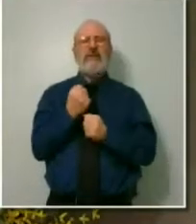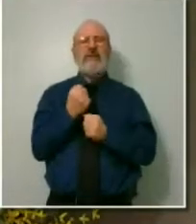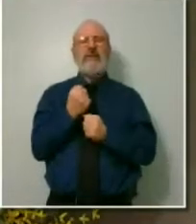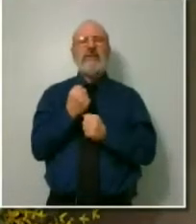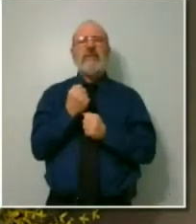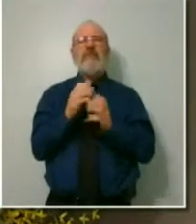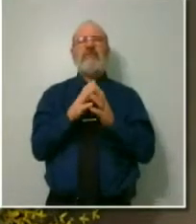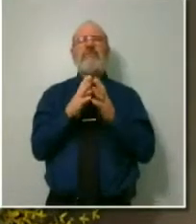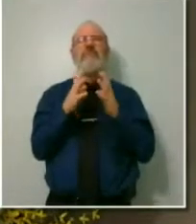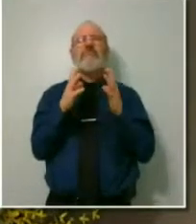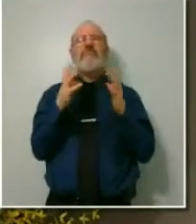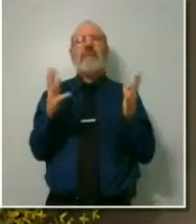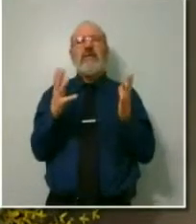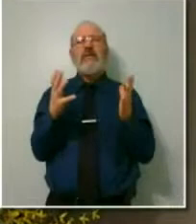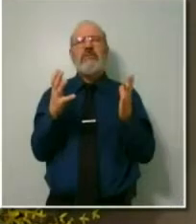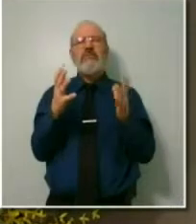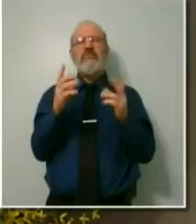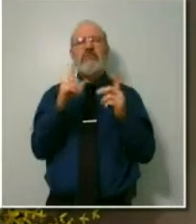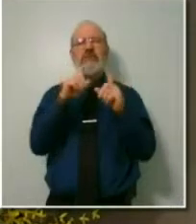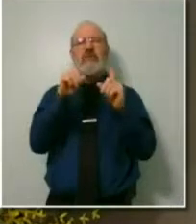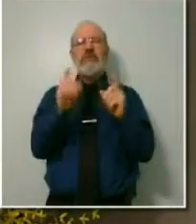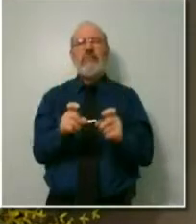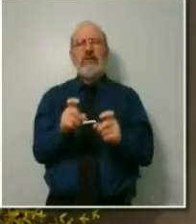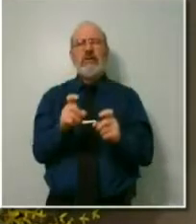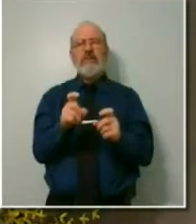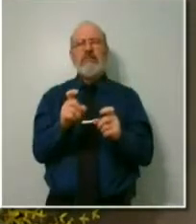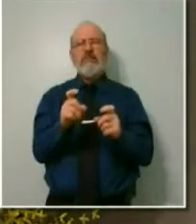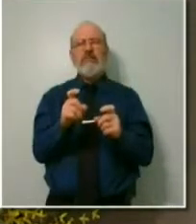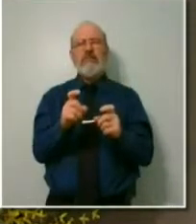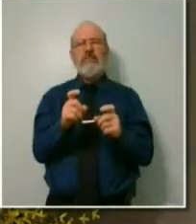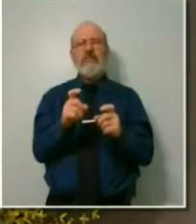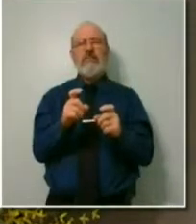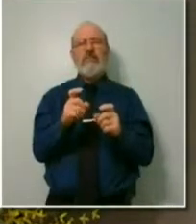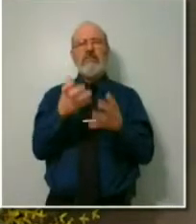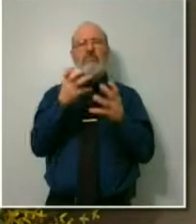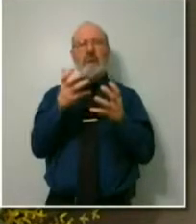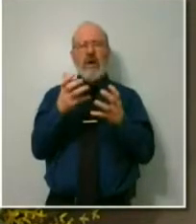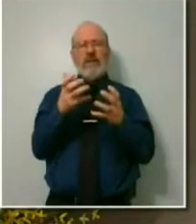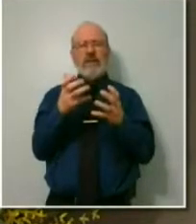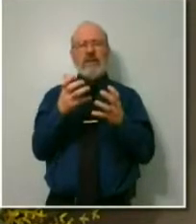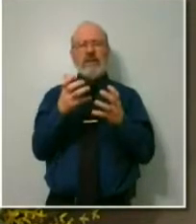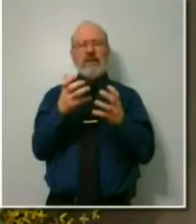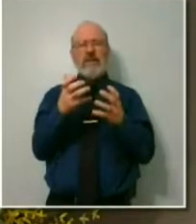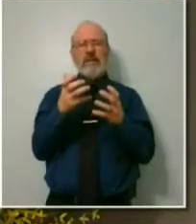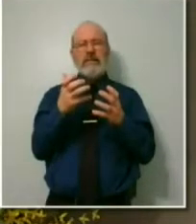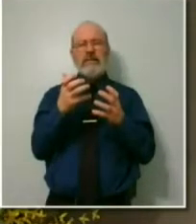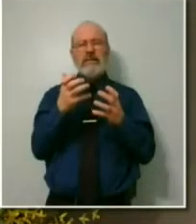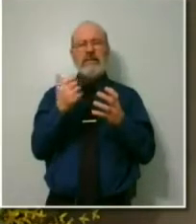so much with this question, for wanting to be in control,